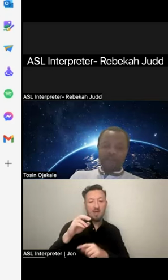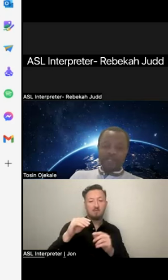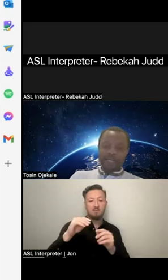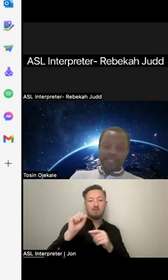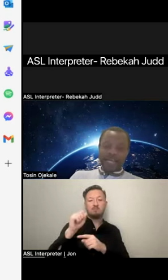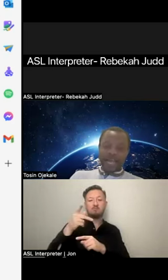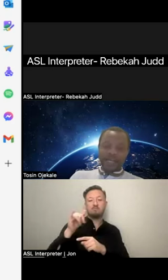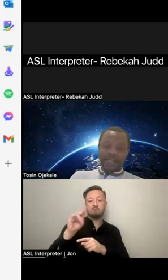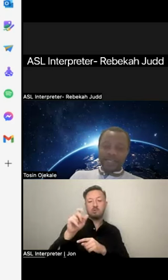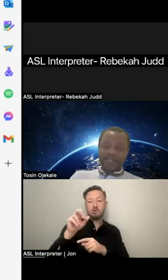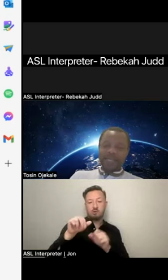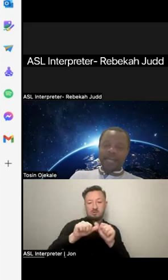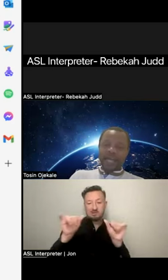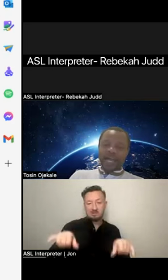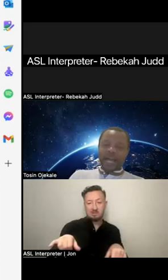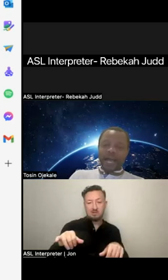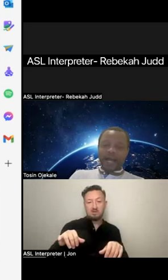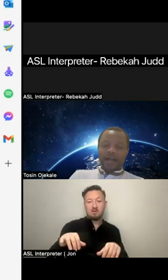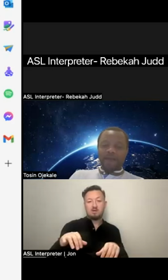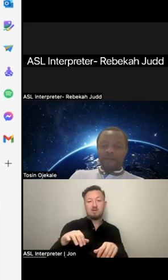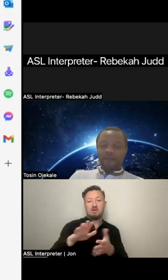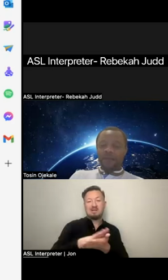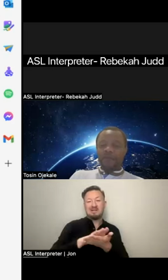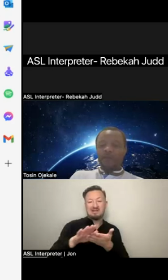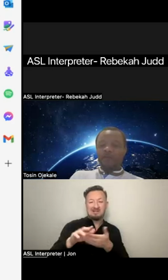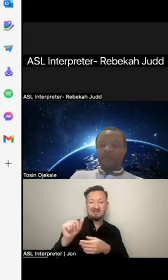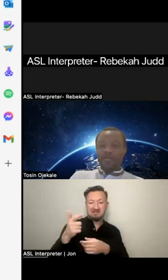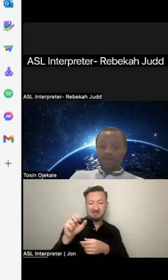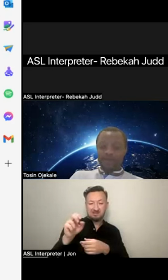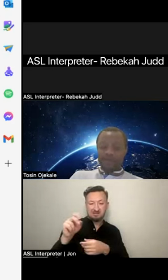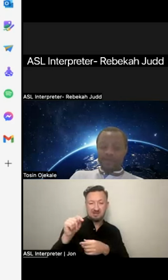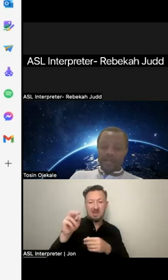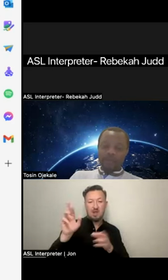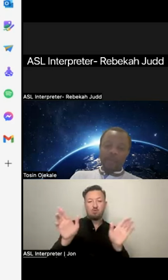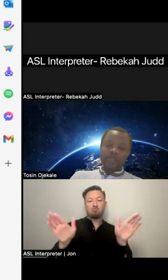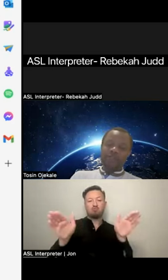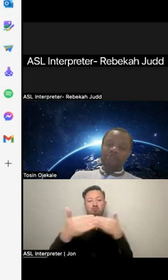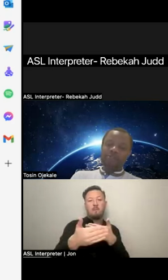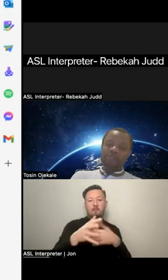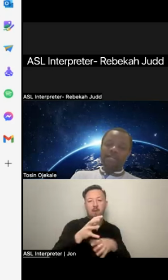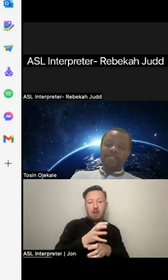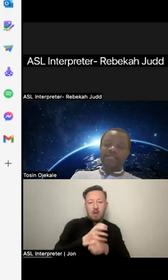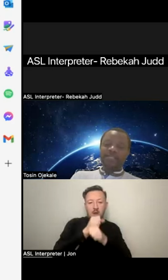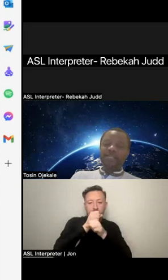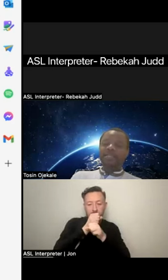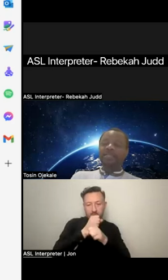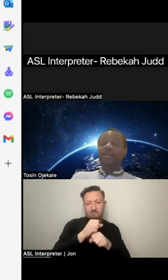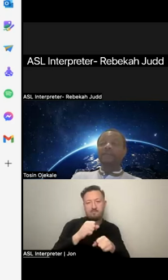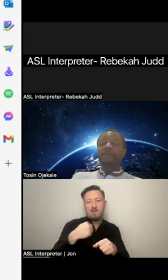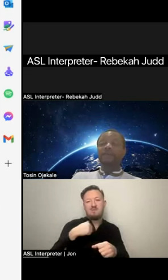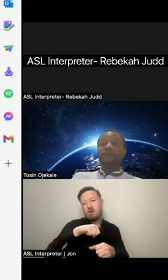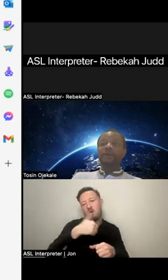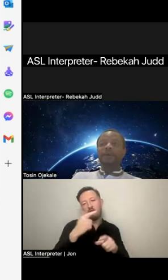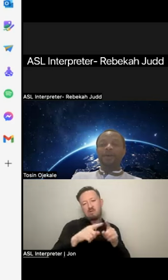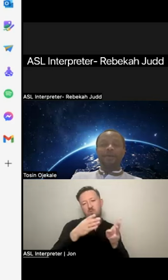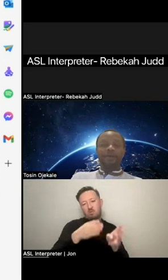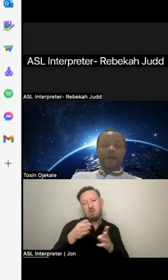room sealing have a few of the methods employed to protect data center